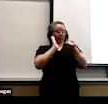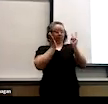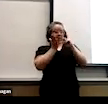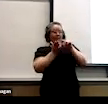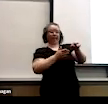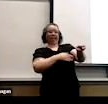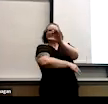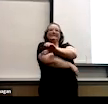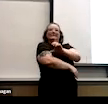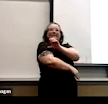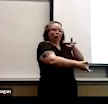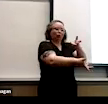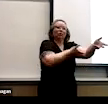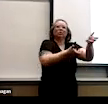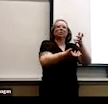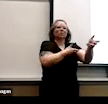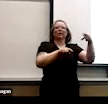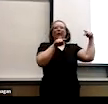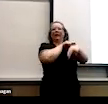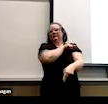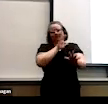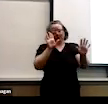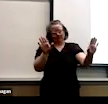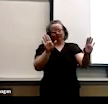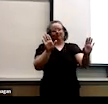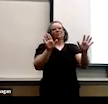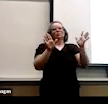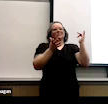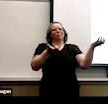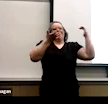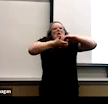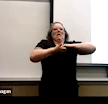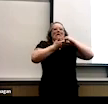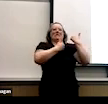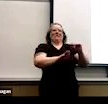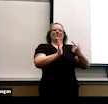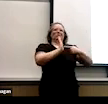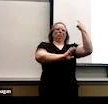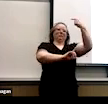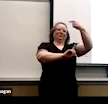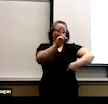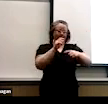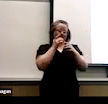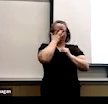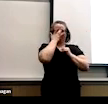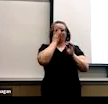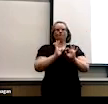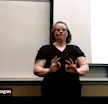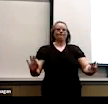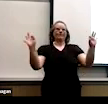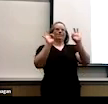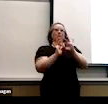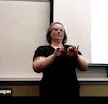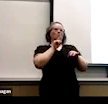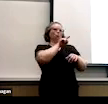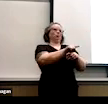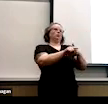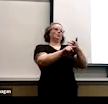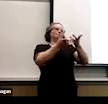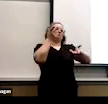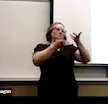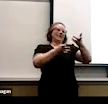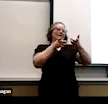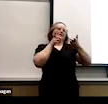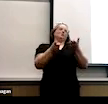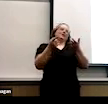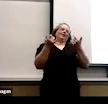And that consultative model does have a role, but not when there's no one to send them back to. So they don't have a school therapist that they're going back to